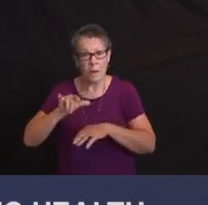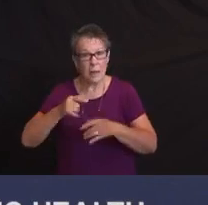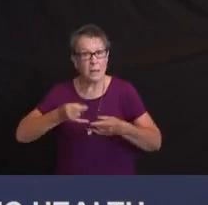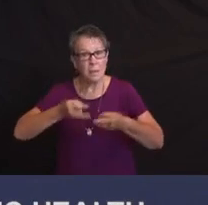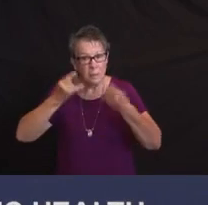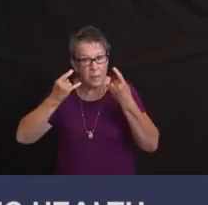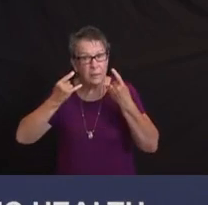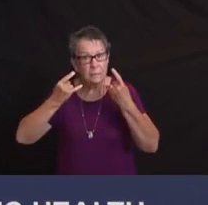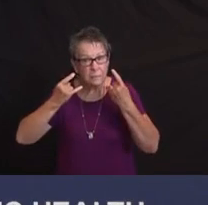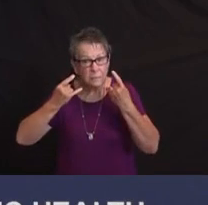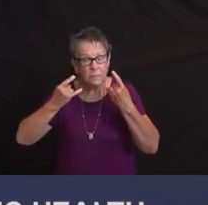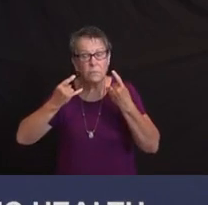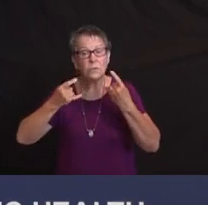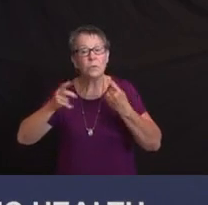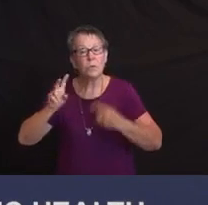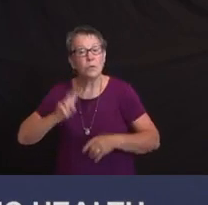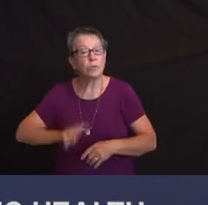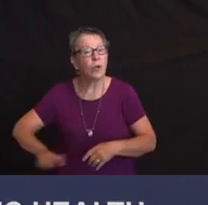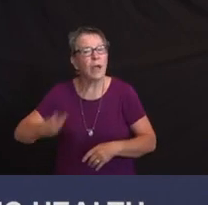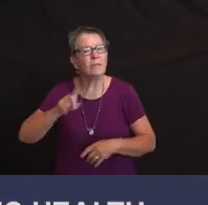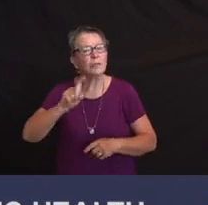there.